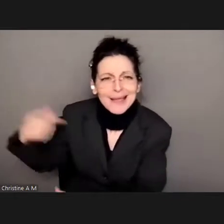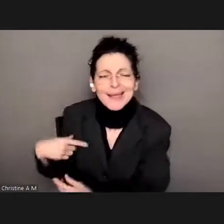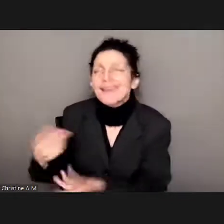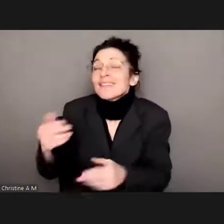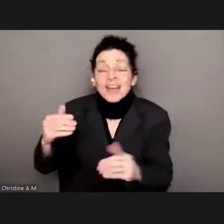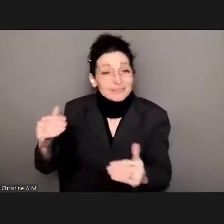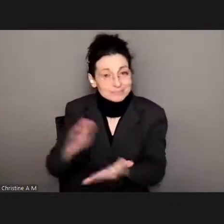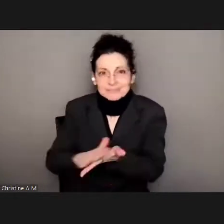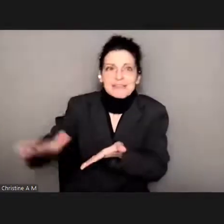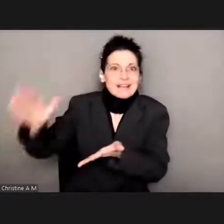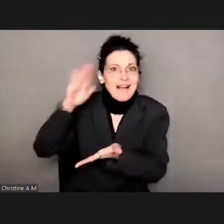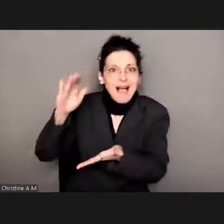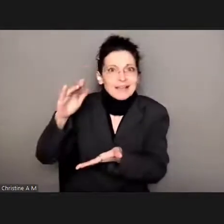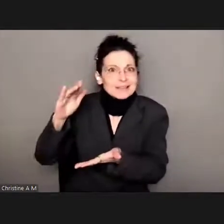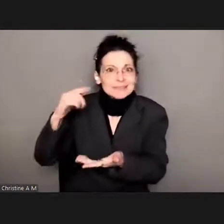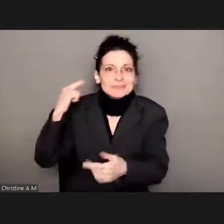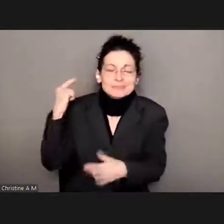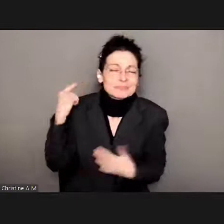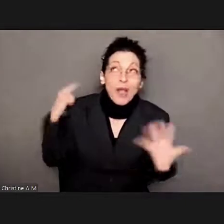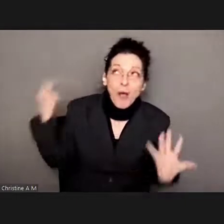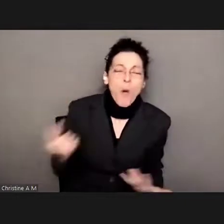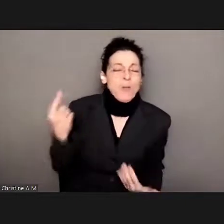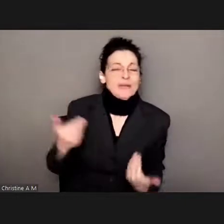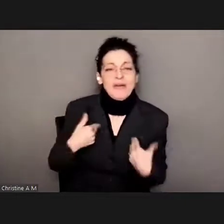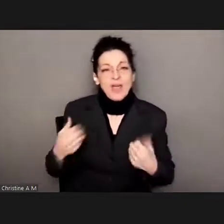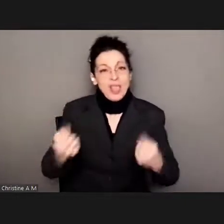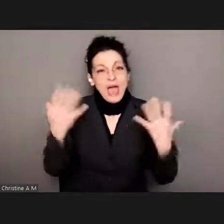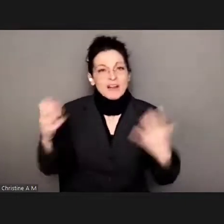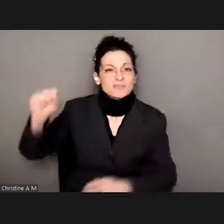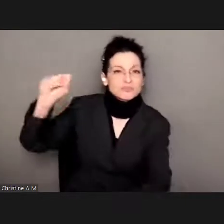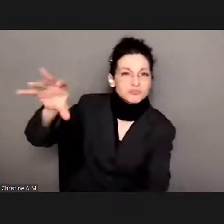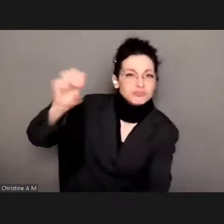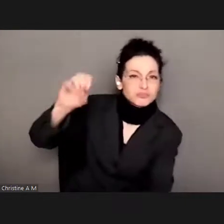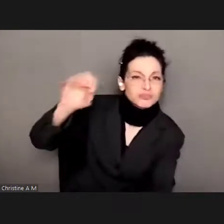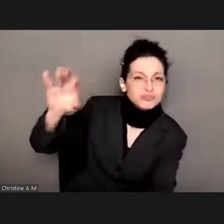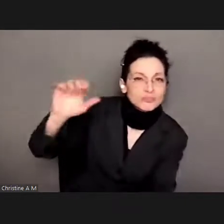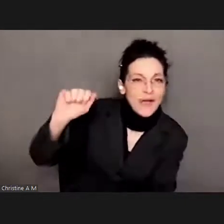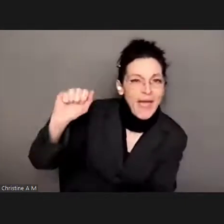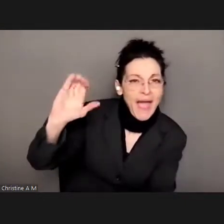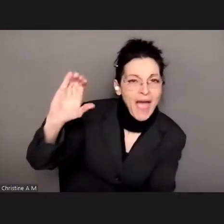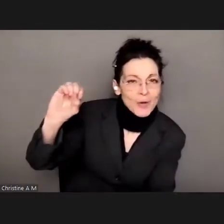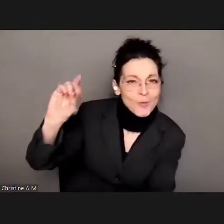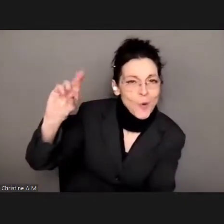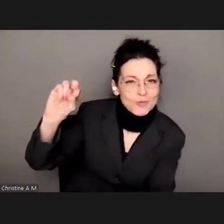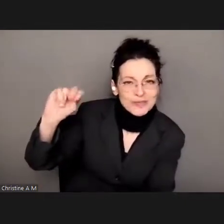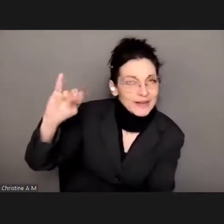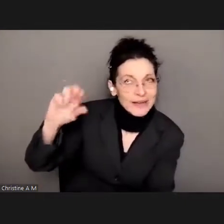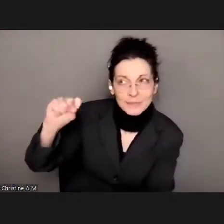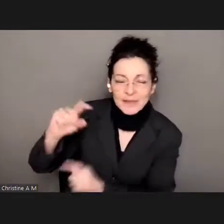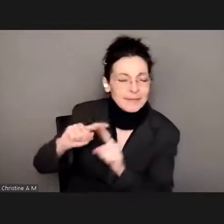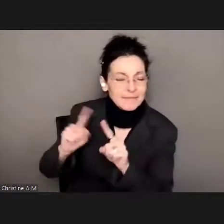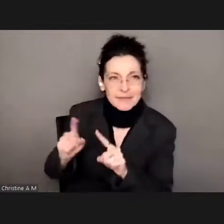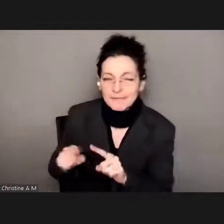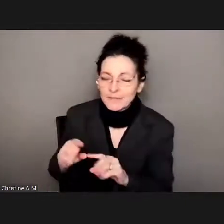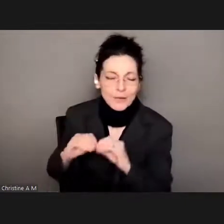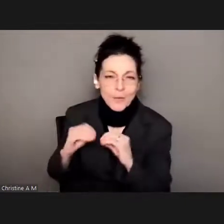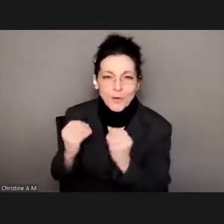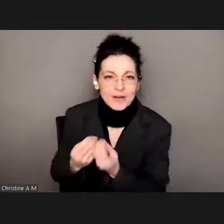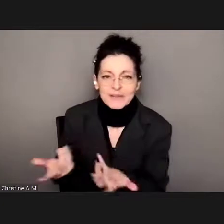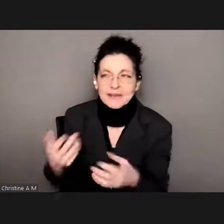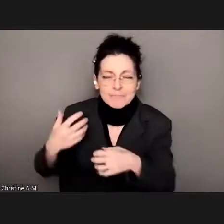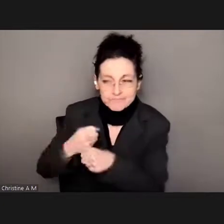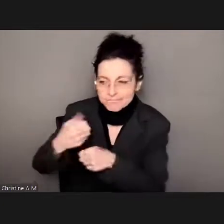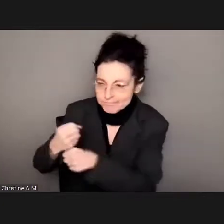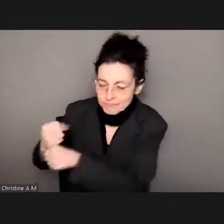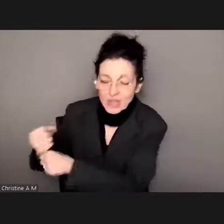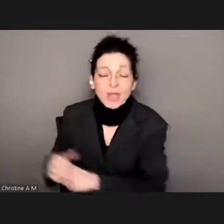us. And for our workshops, were typically done in person historically. And so with